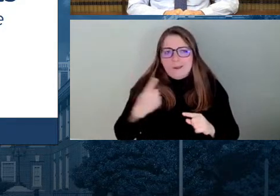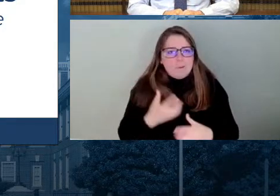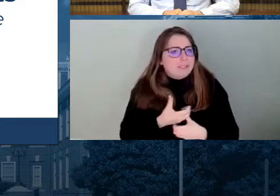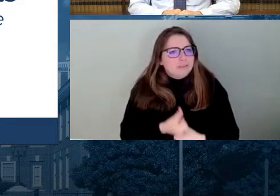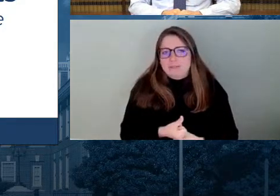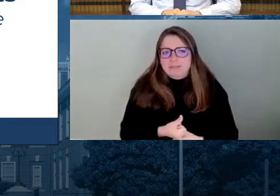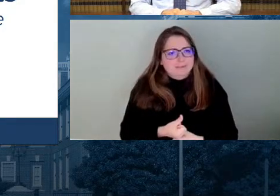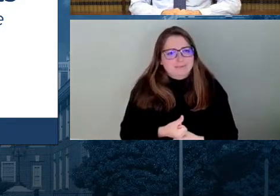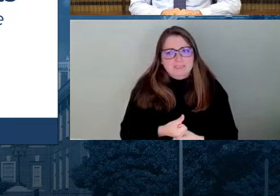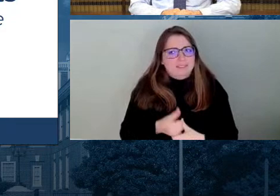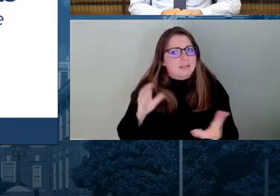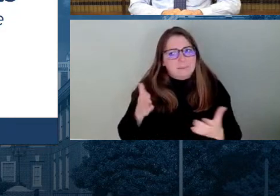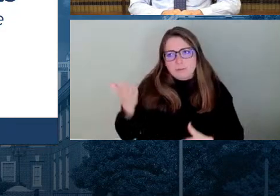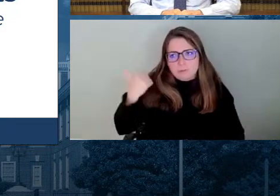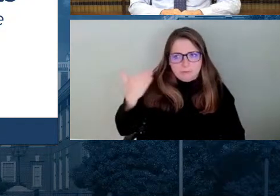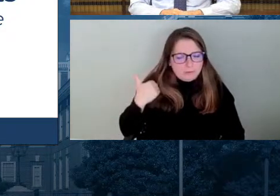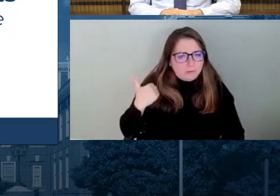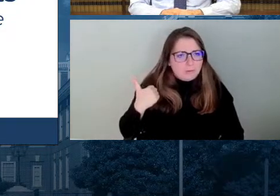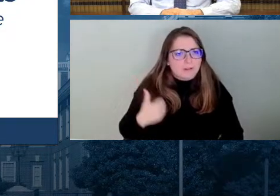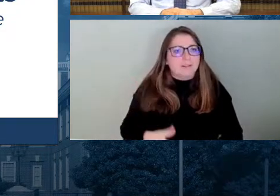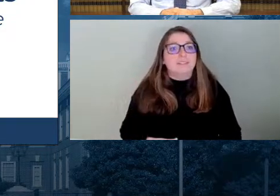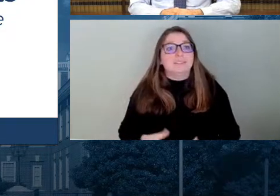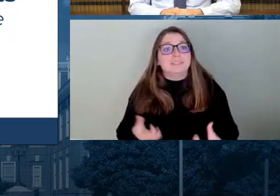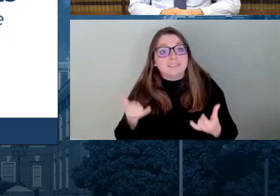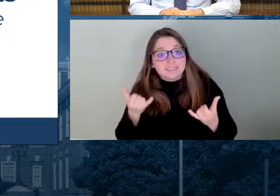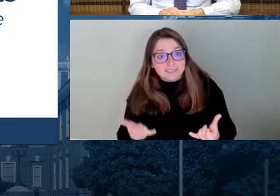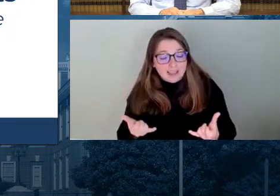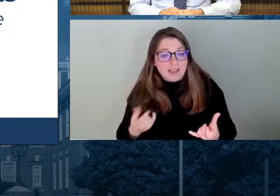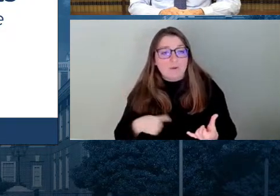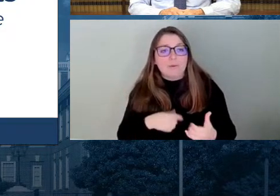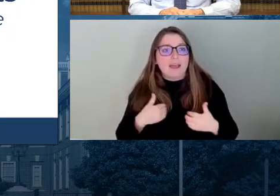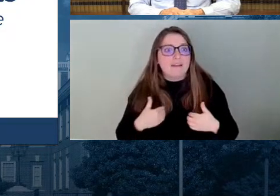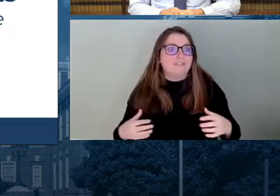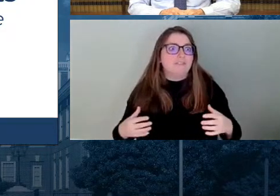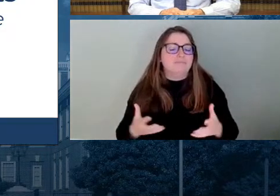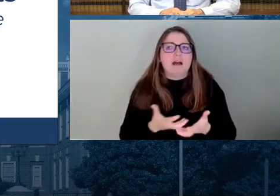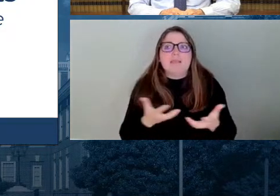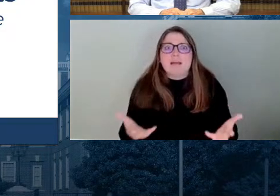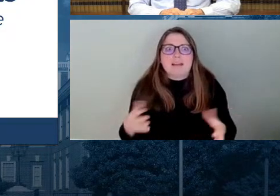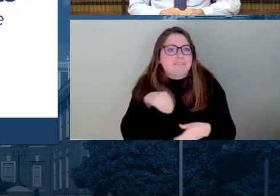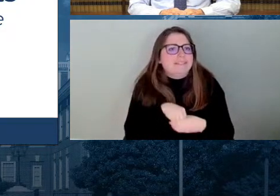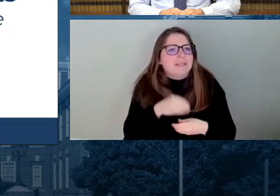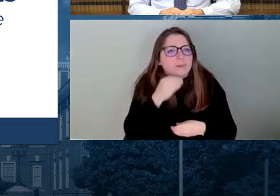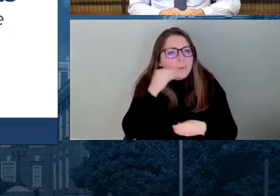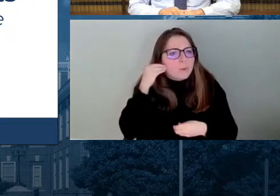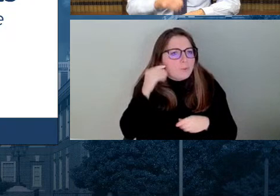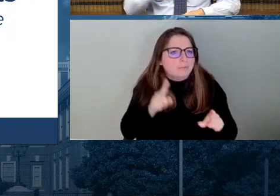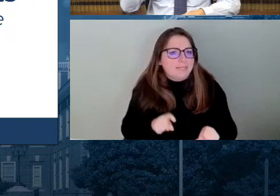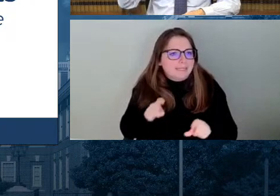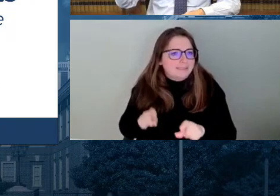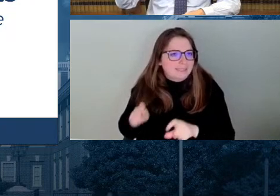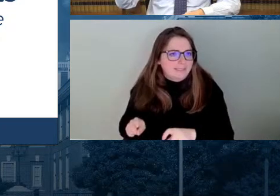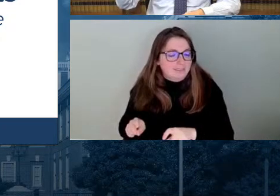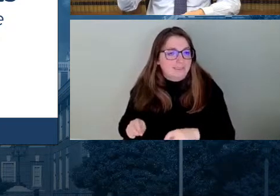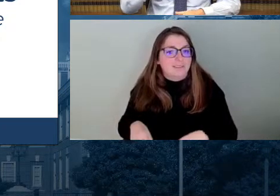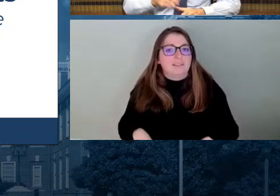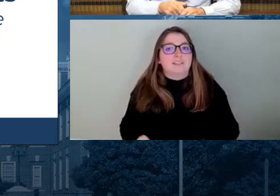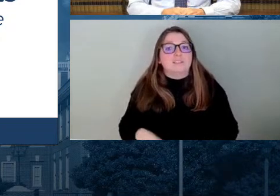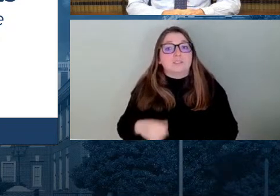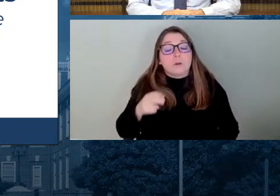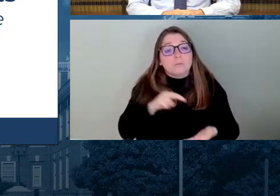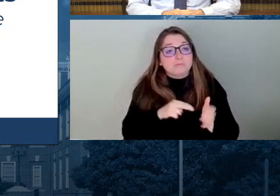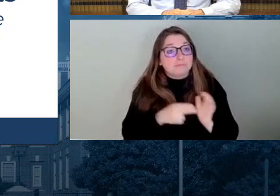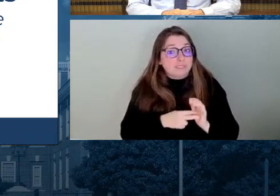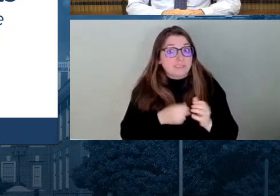past, mostly because we've got a lot of in-home testing going on, and so those positive tests not being